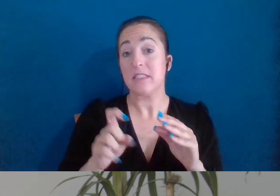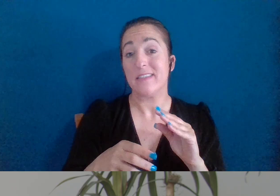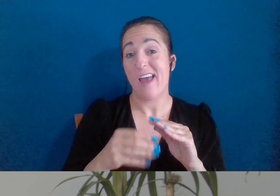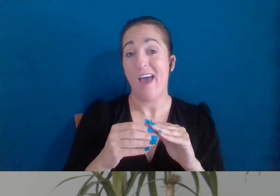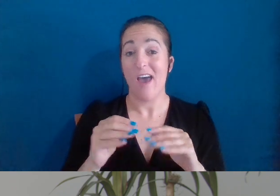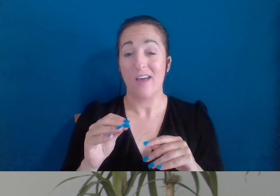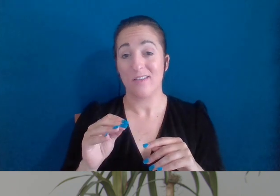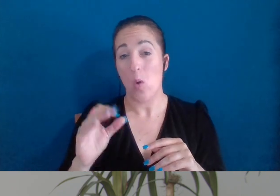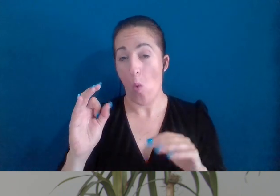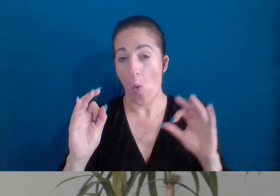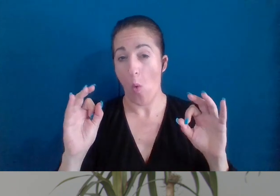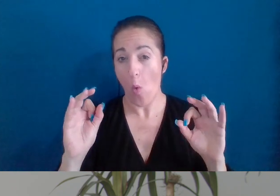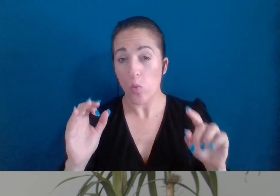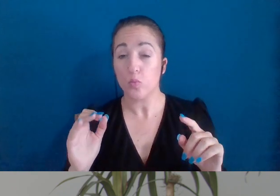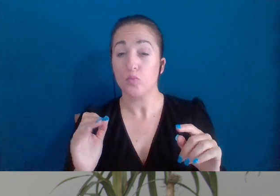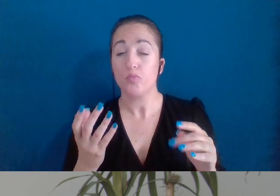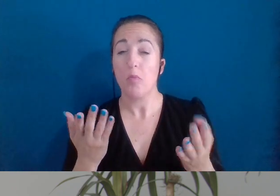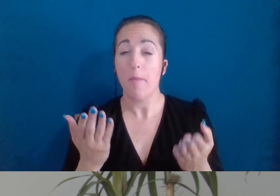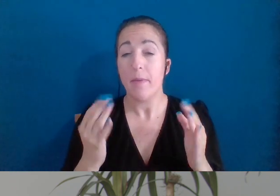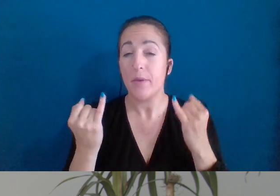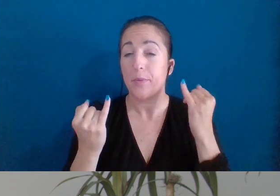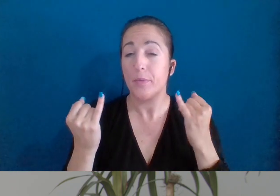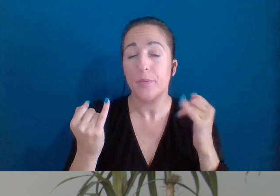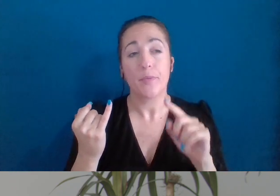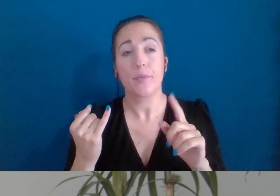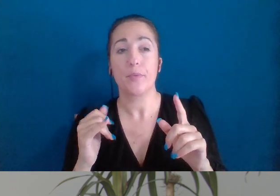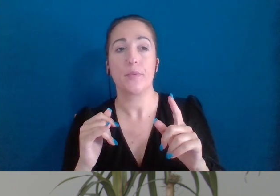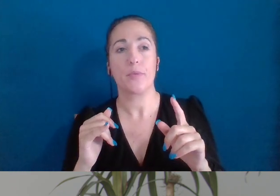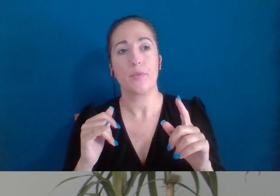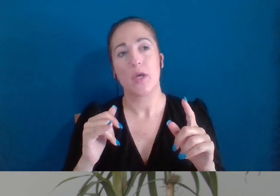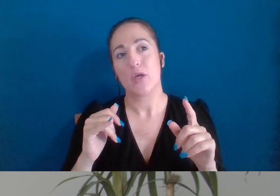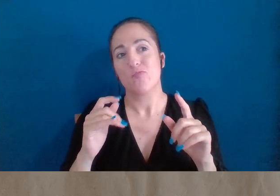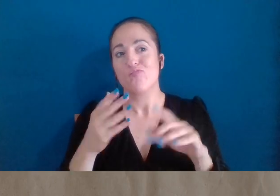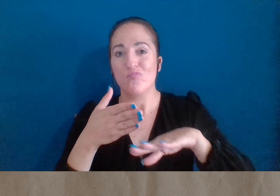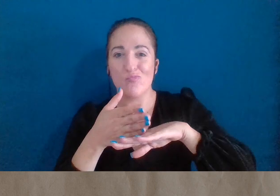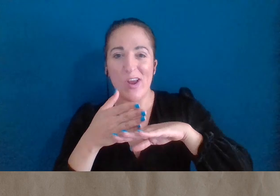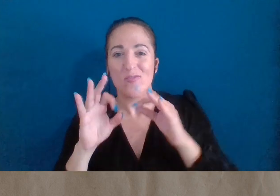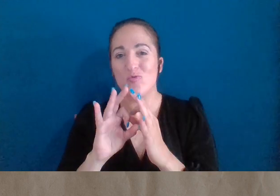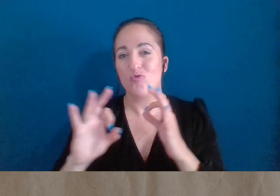leg, maybe it's a tree branch. I like making things that could be a lot of things.